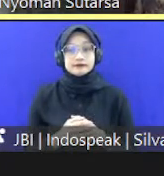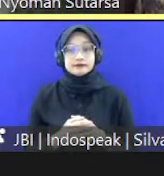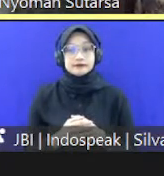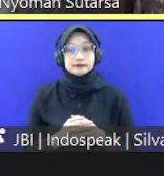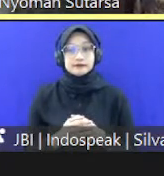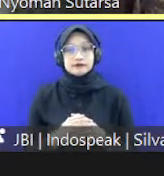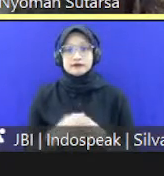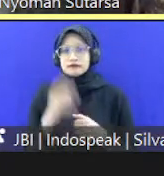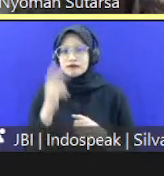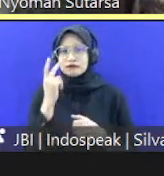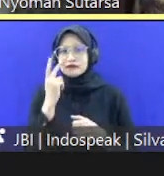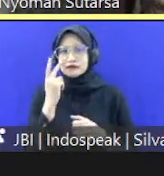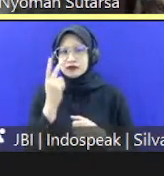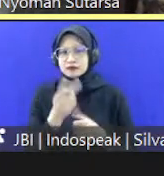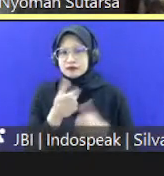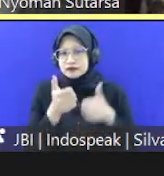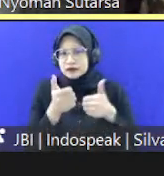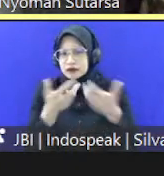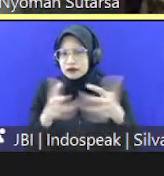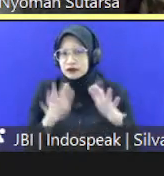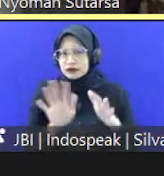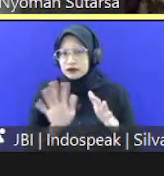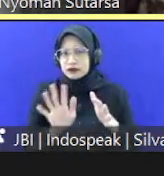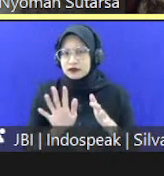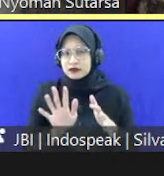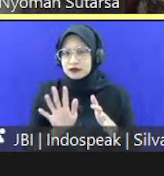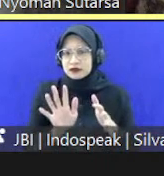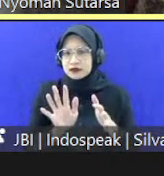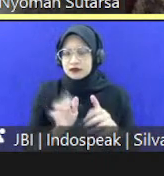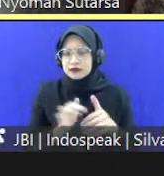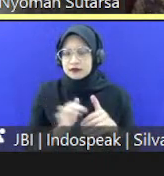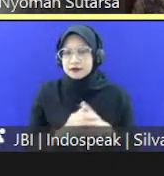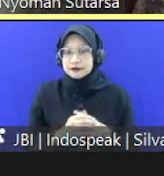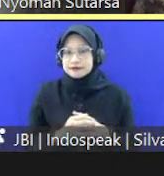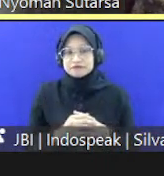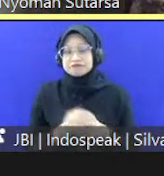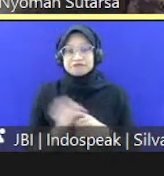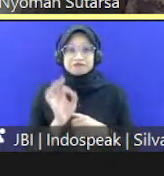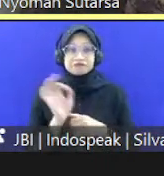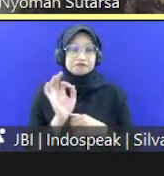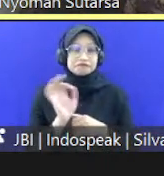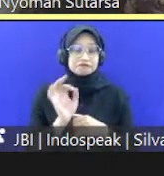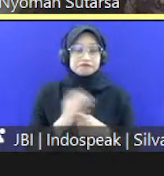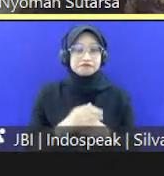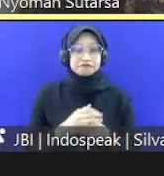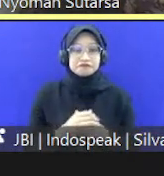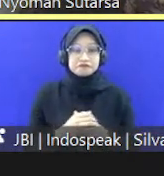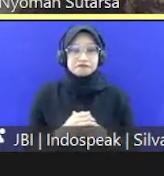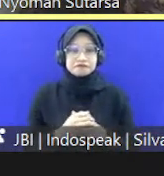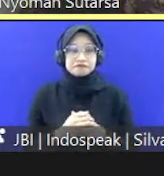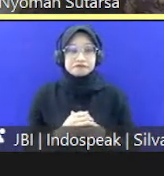Can you see the screen already, Kirsten? Not yet.